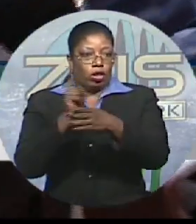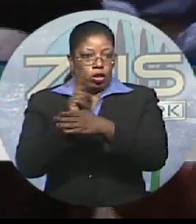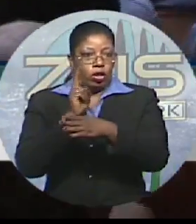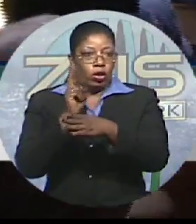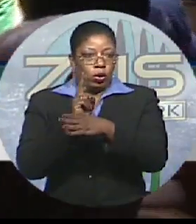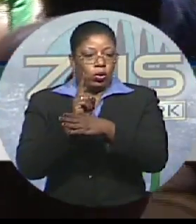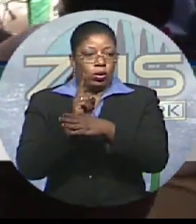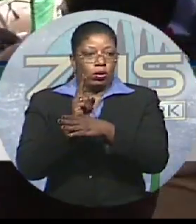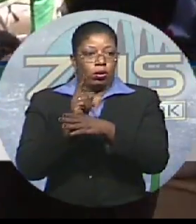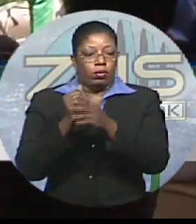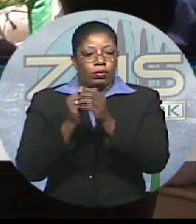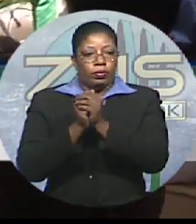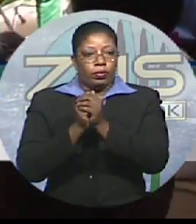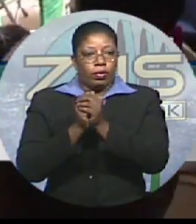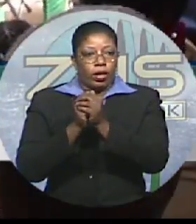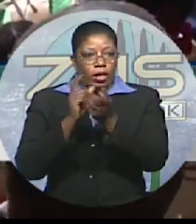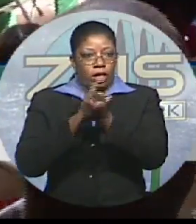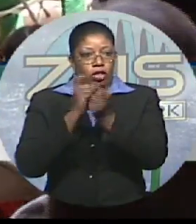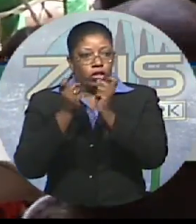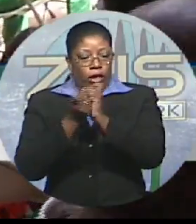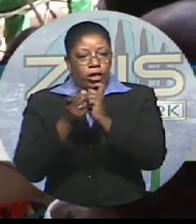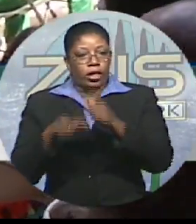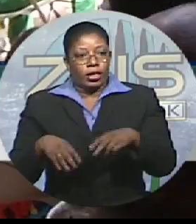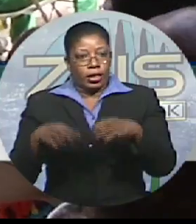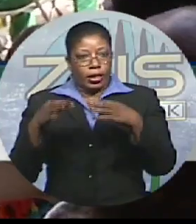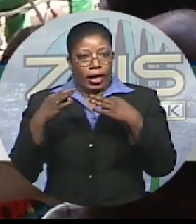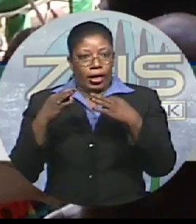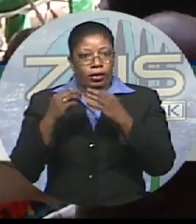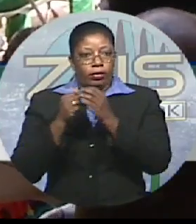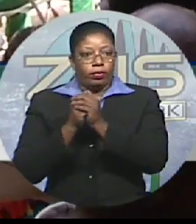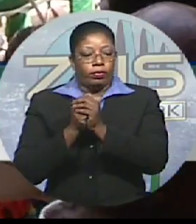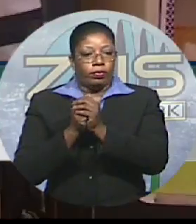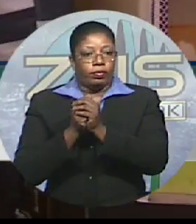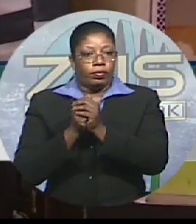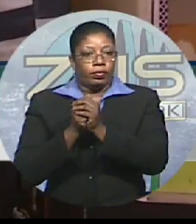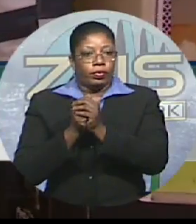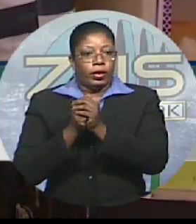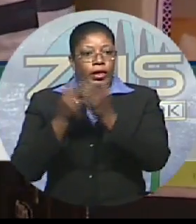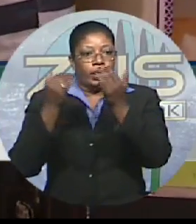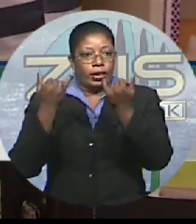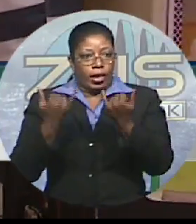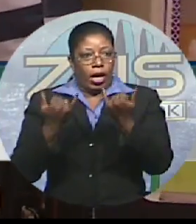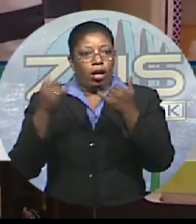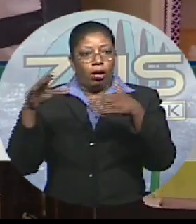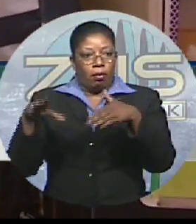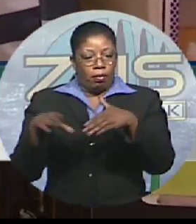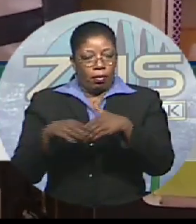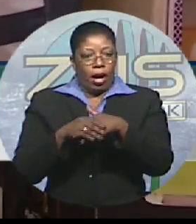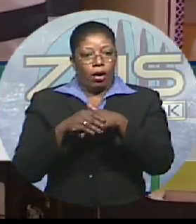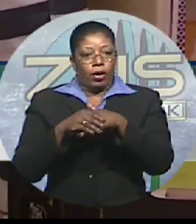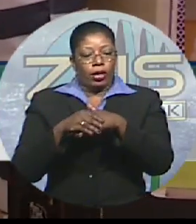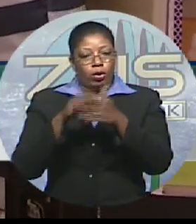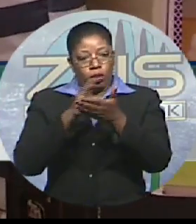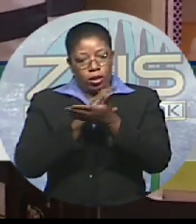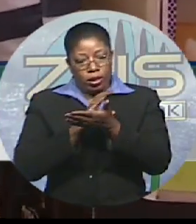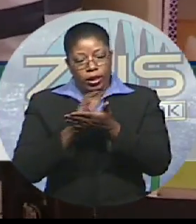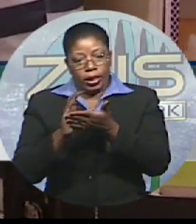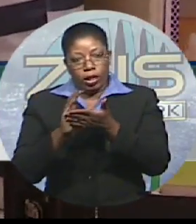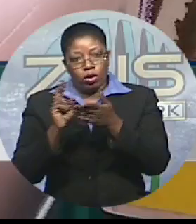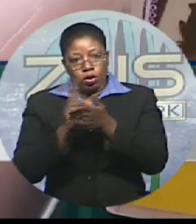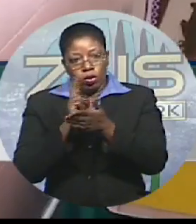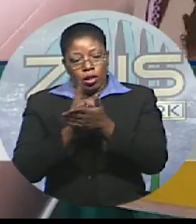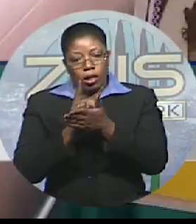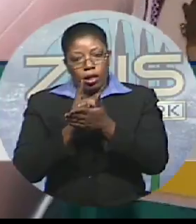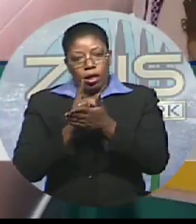abuse changed not only his life, but the lives of those who love him. Chappelle, who is now a married man, has been clean from substance abuse for the past